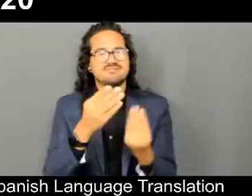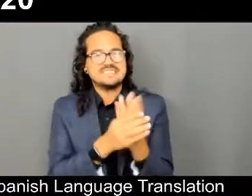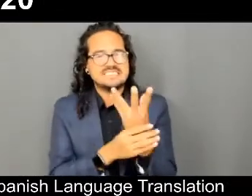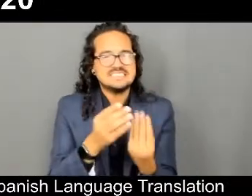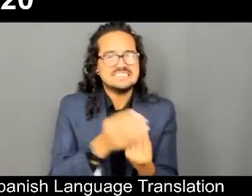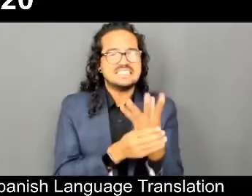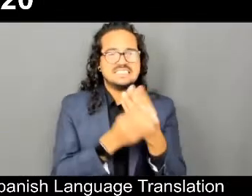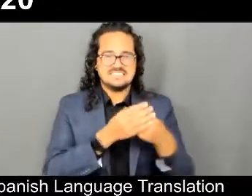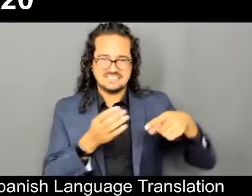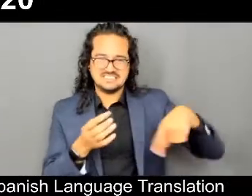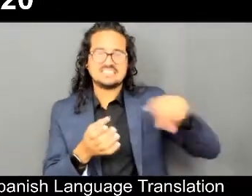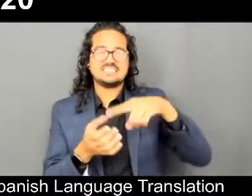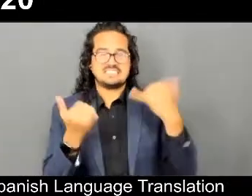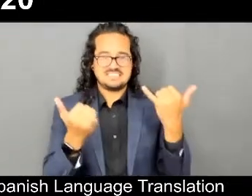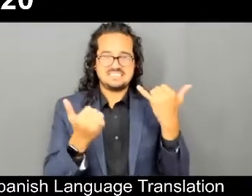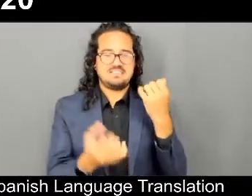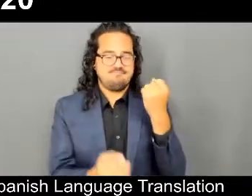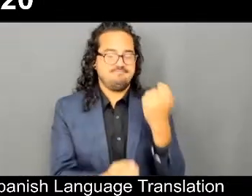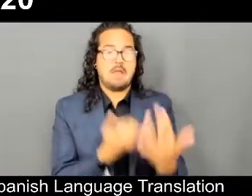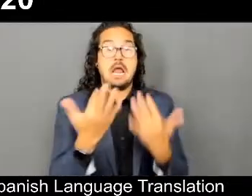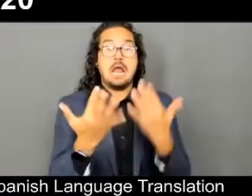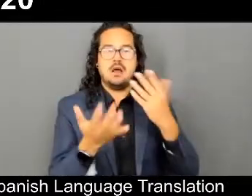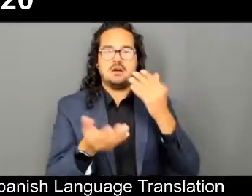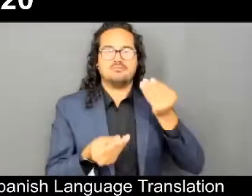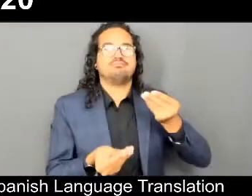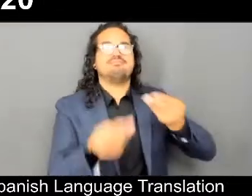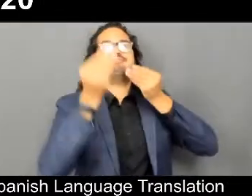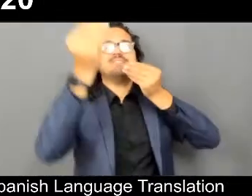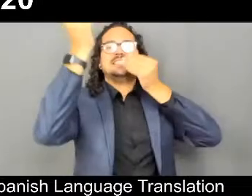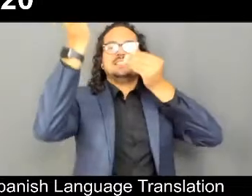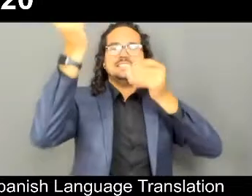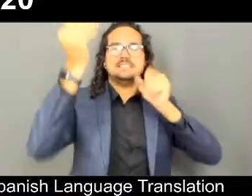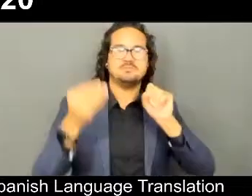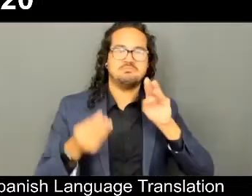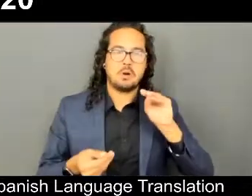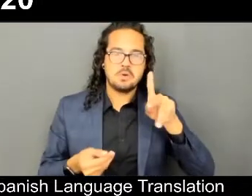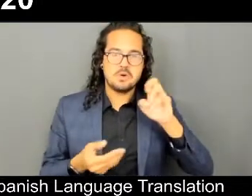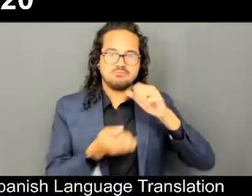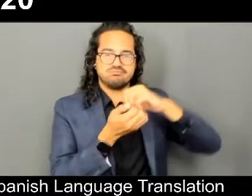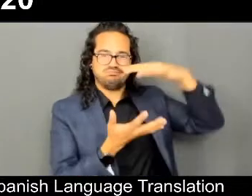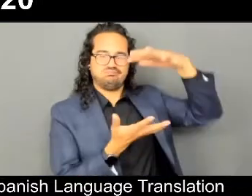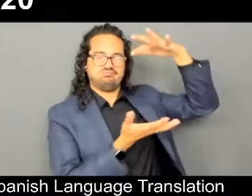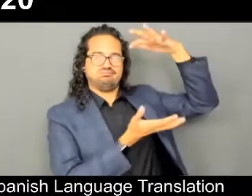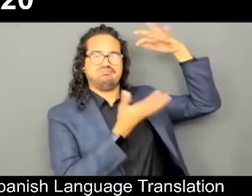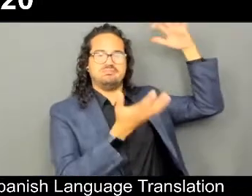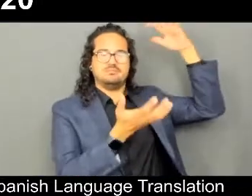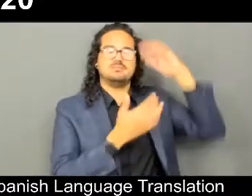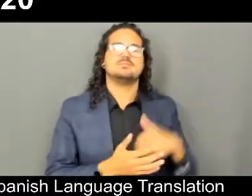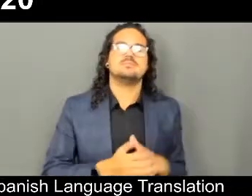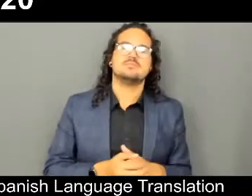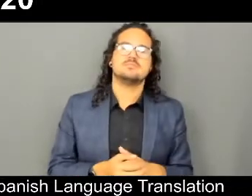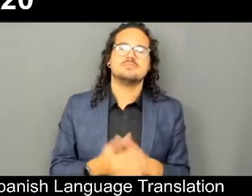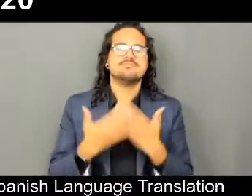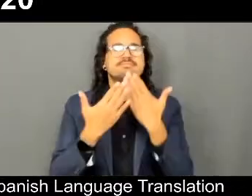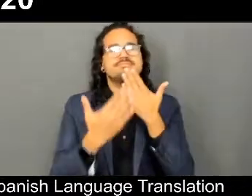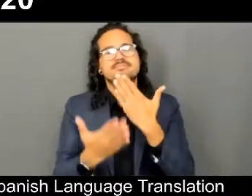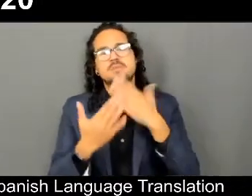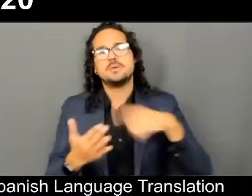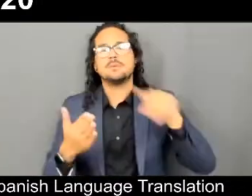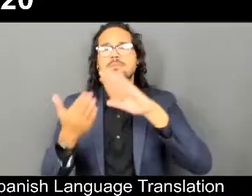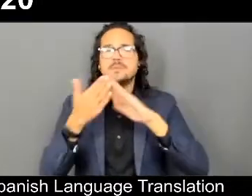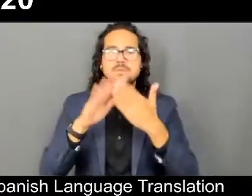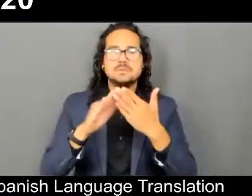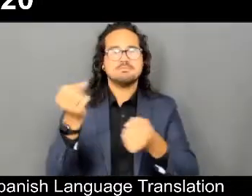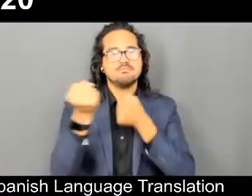we appreciate the support of the community and everybody that's come together to button this up and get some good work